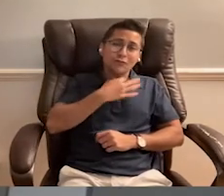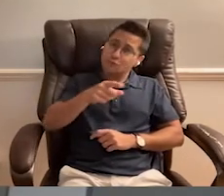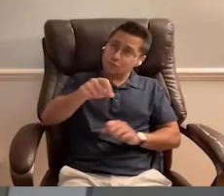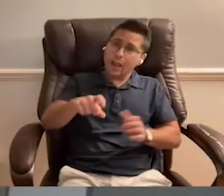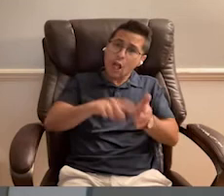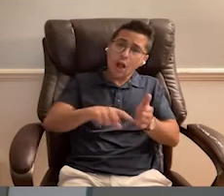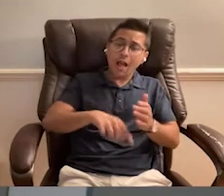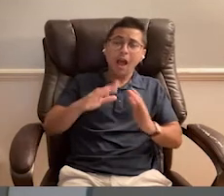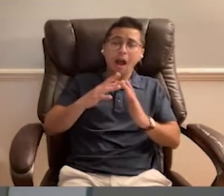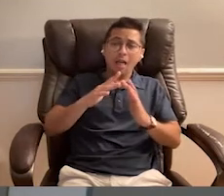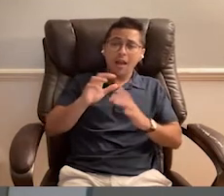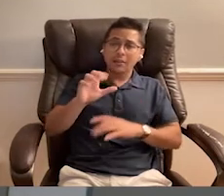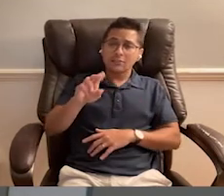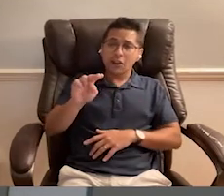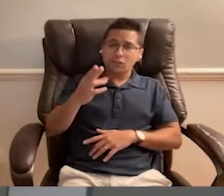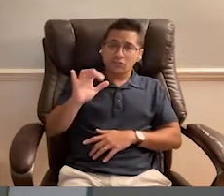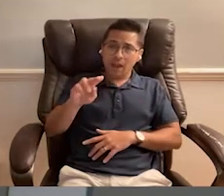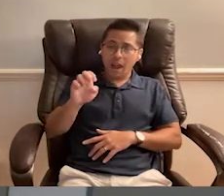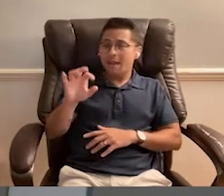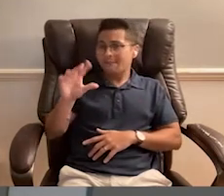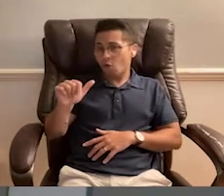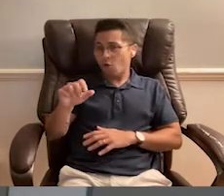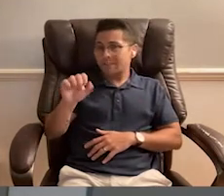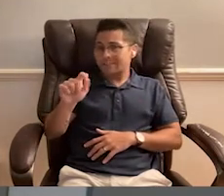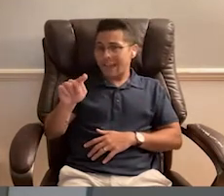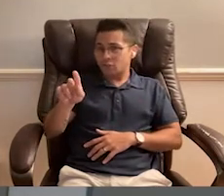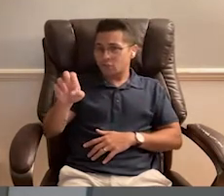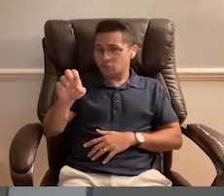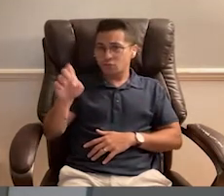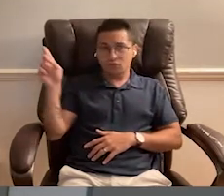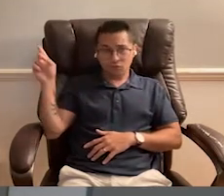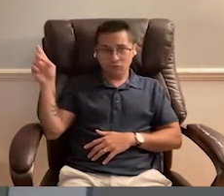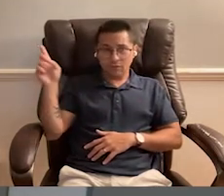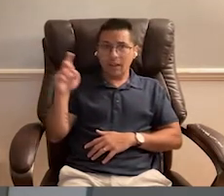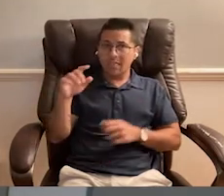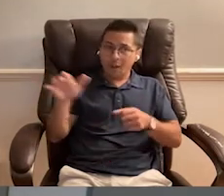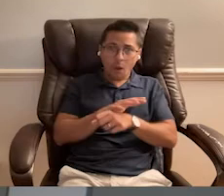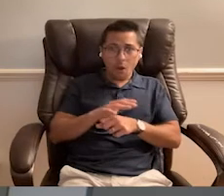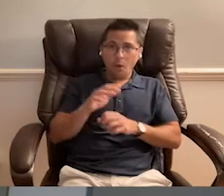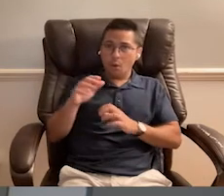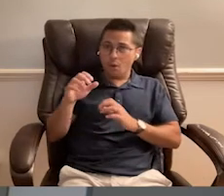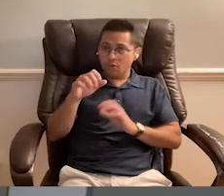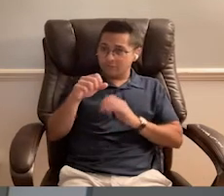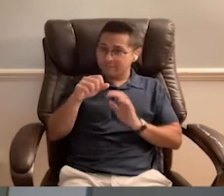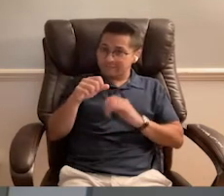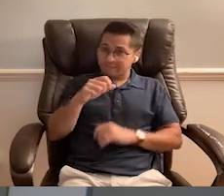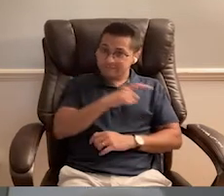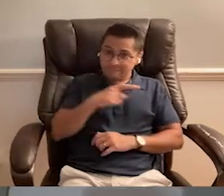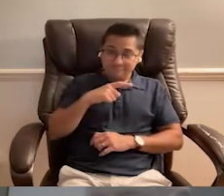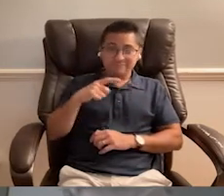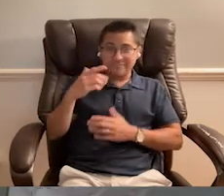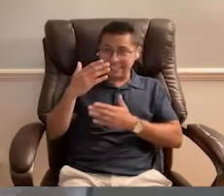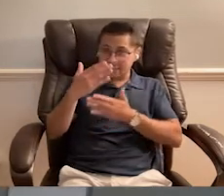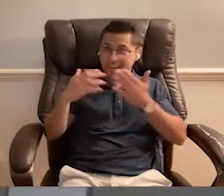not like to. But just if you're curious, you can look up Online Sunshine and type in Florida Statute 393, and that's the entire statute with all